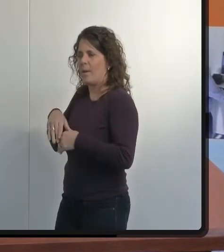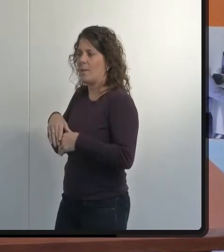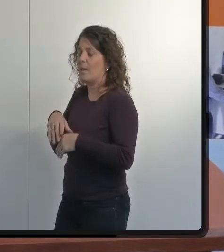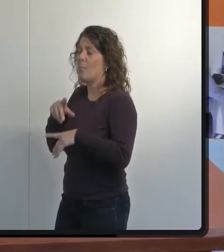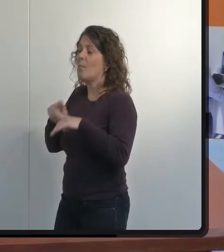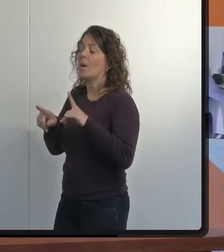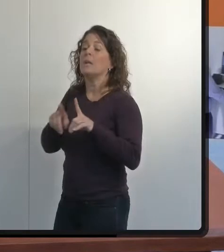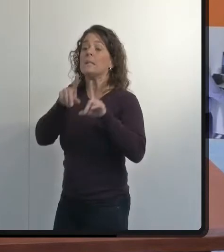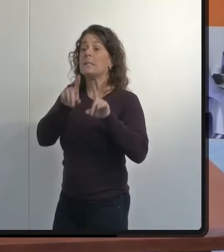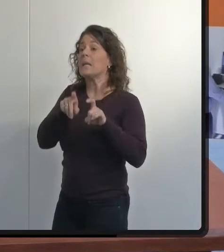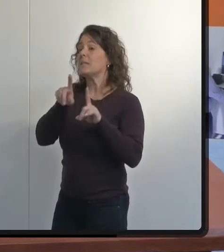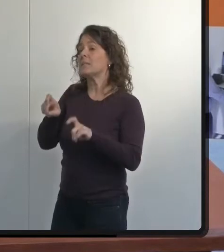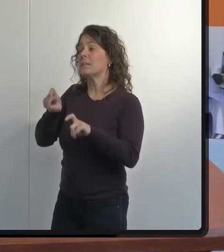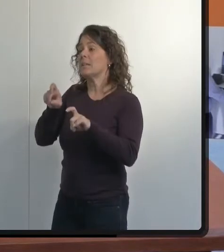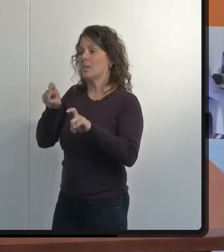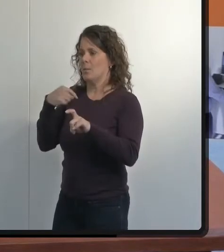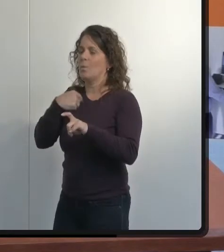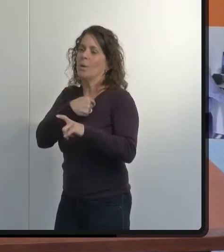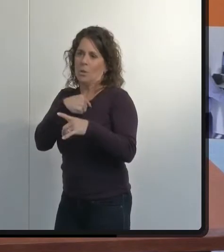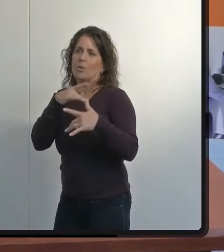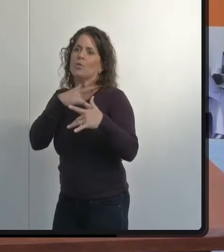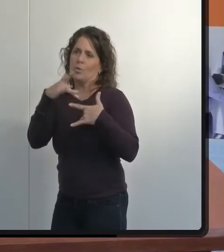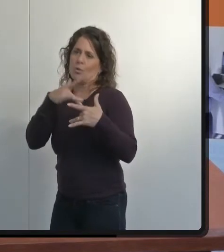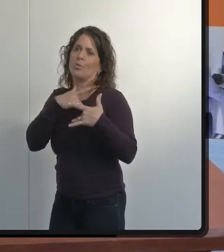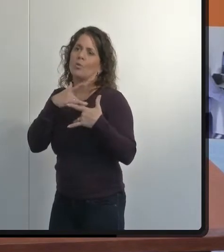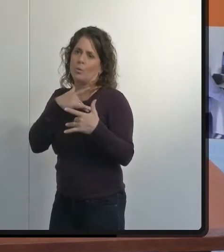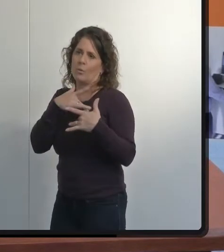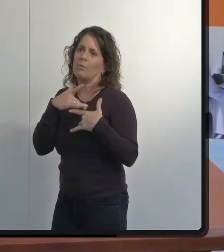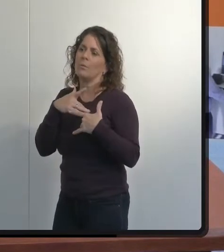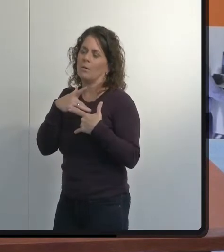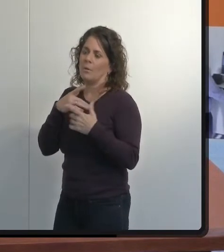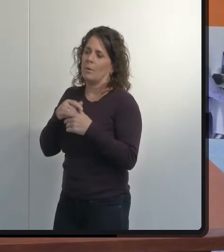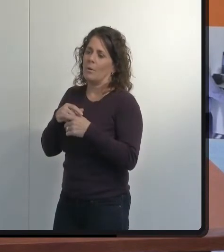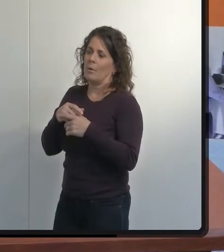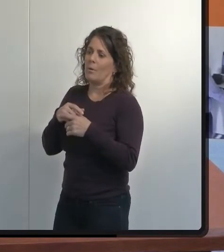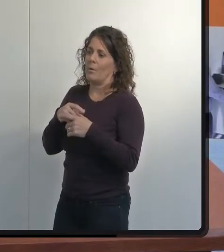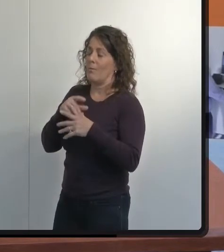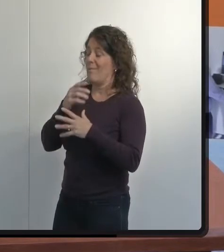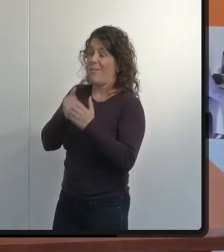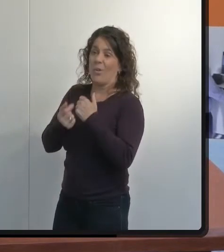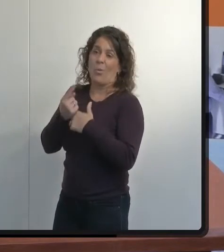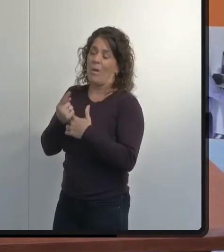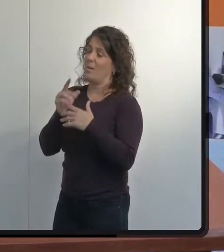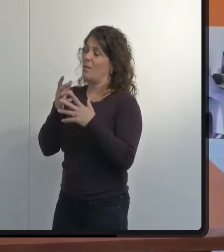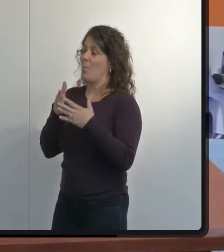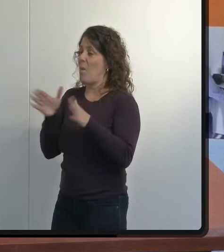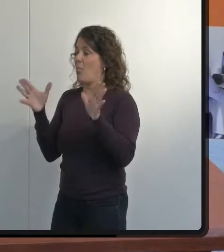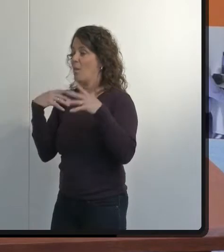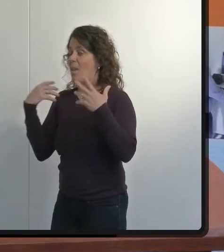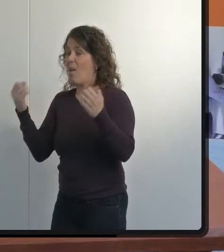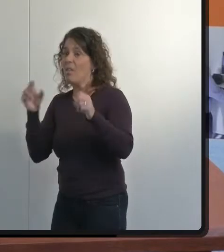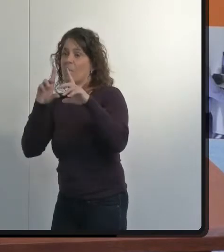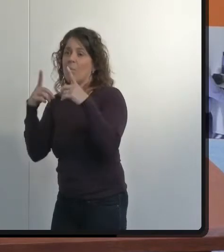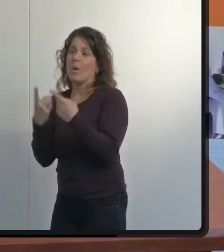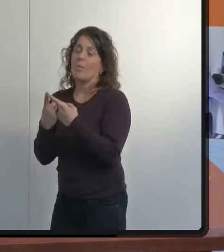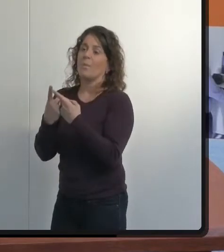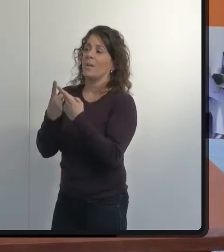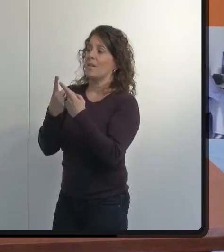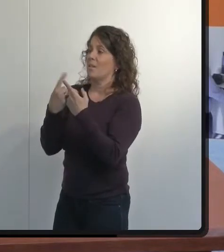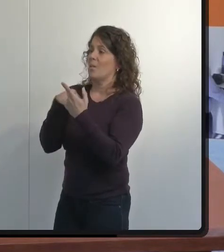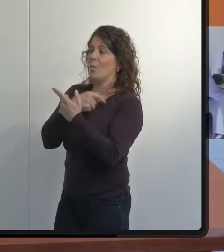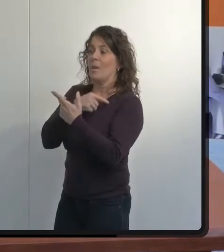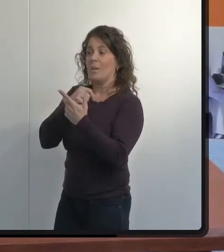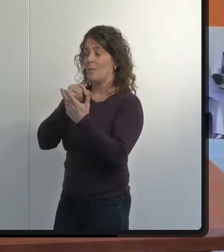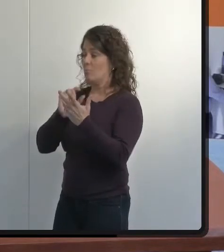great concern to the Public Health Department as well as our healthcare partners. We have stood up a